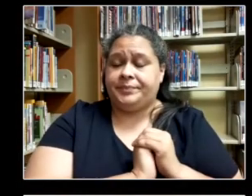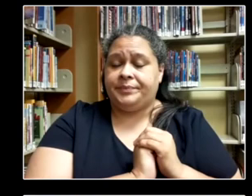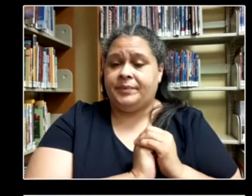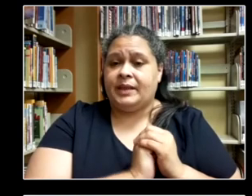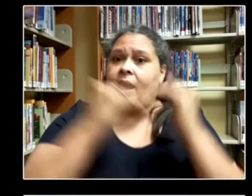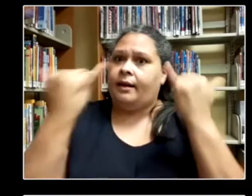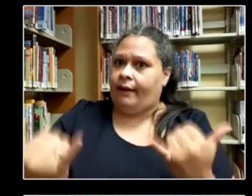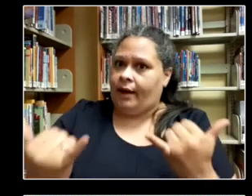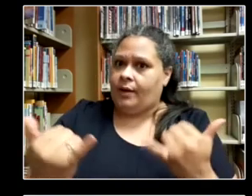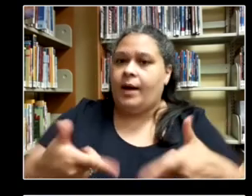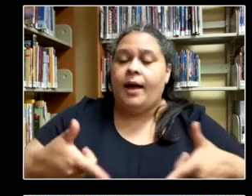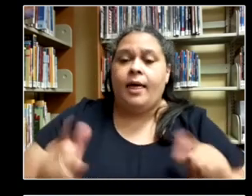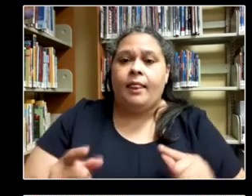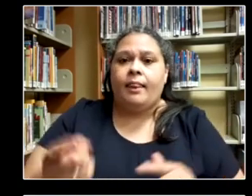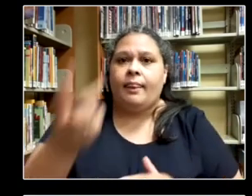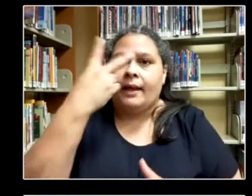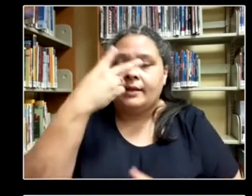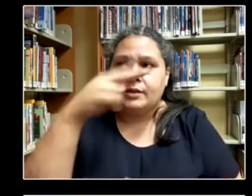Now, let's look at some art.